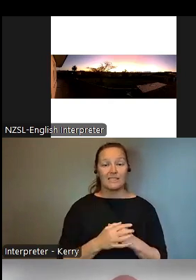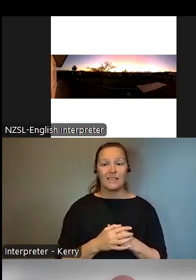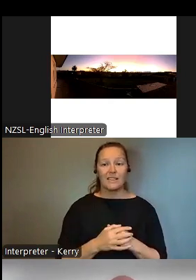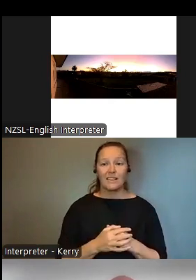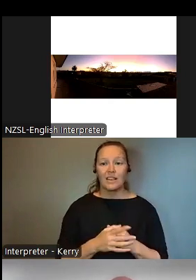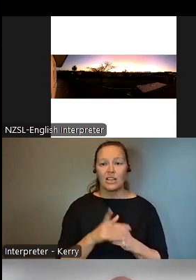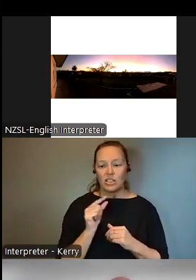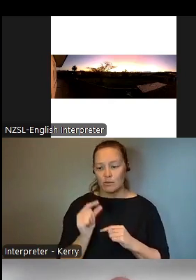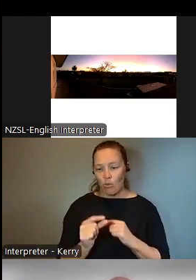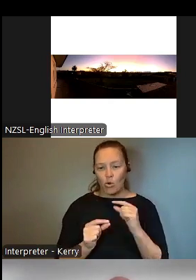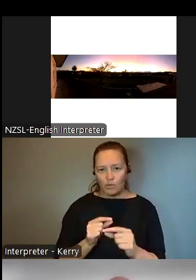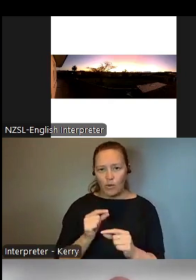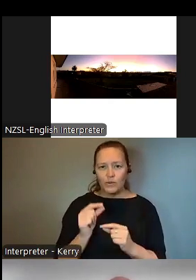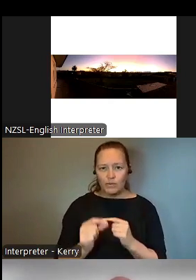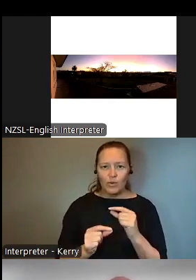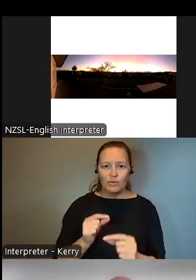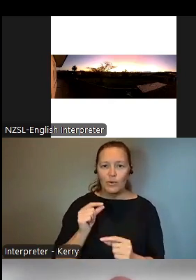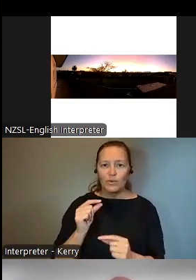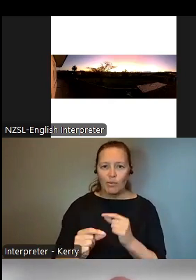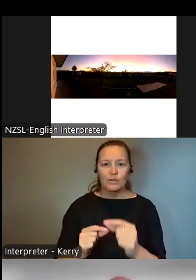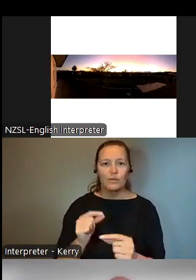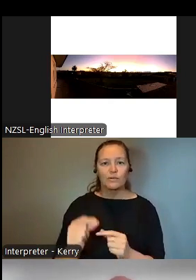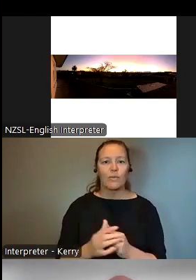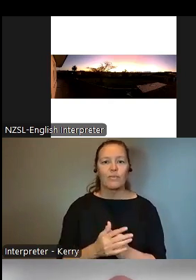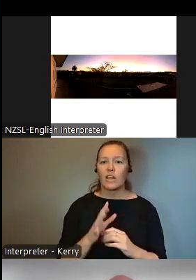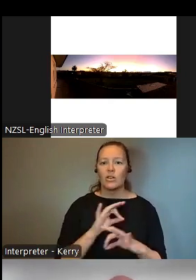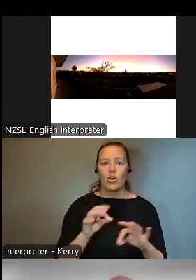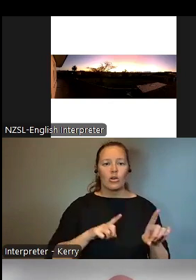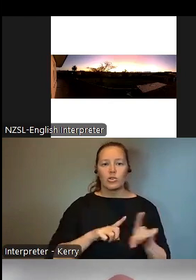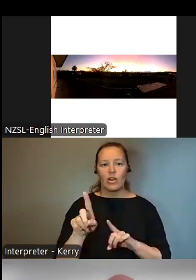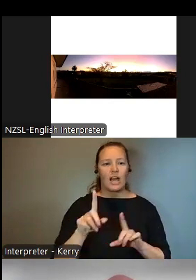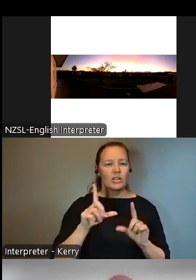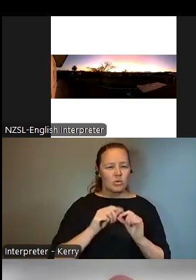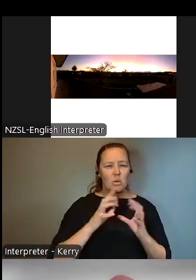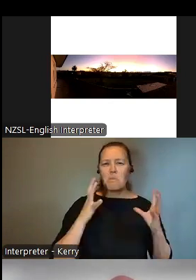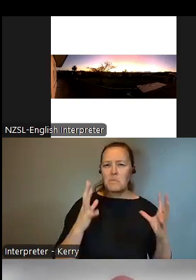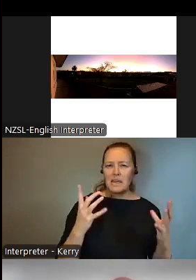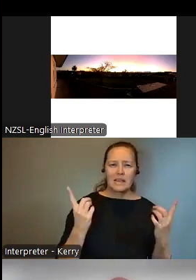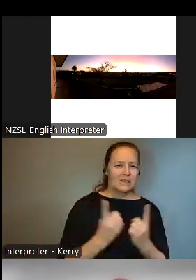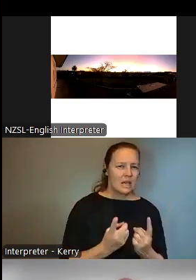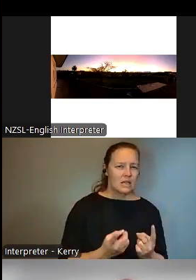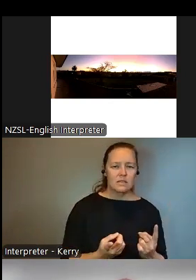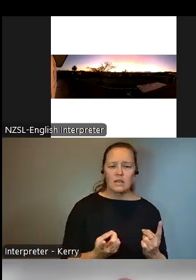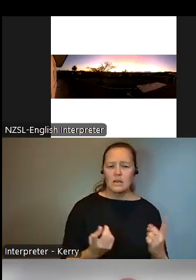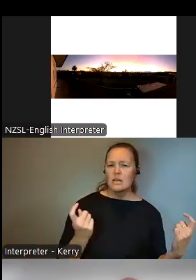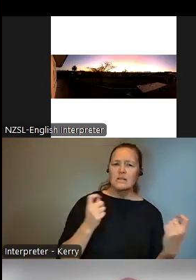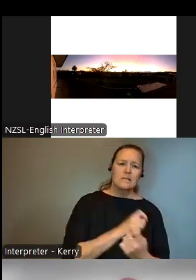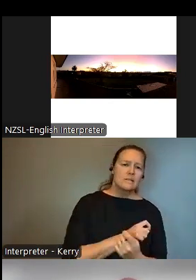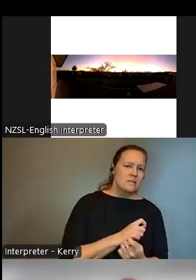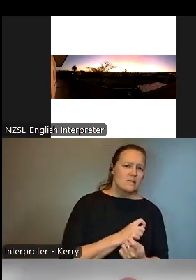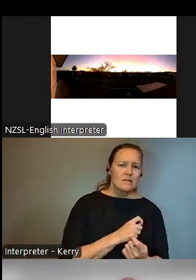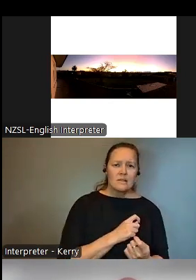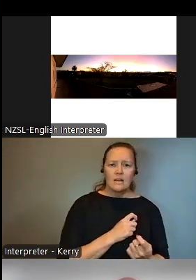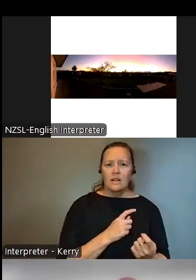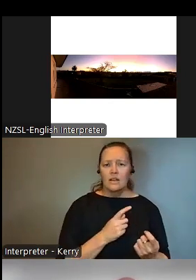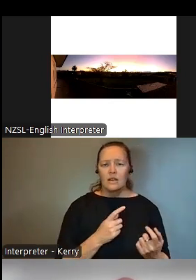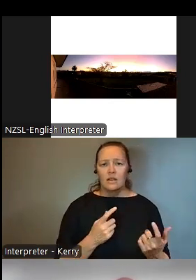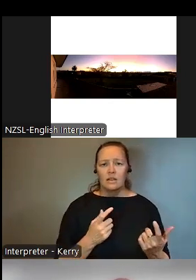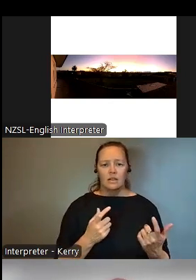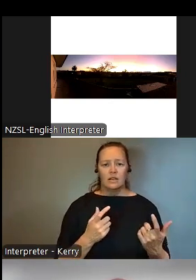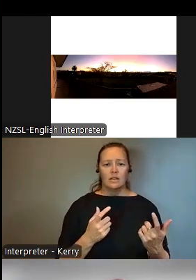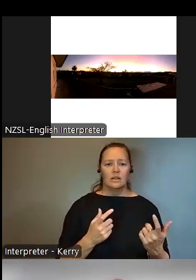small steps every day rather than launch into big, exhausting pendulum swing